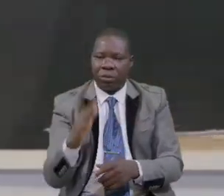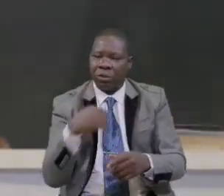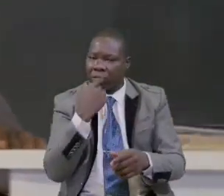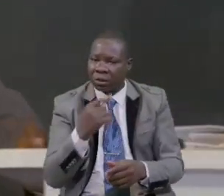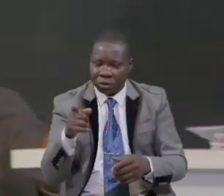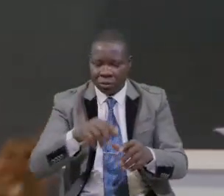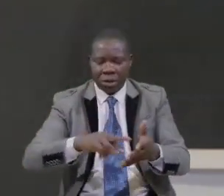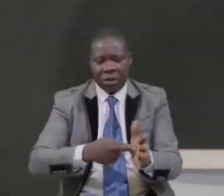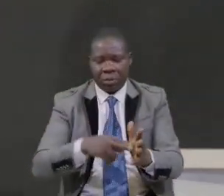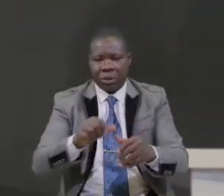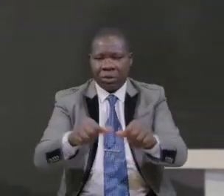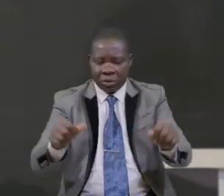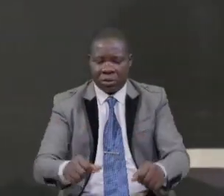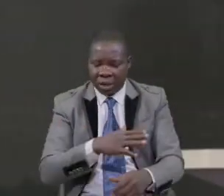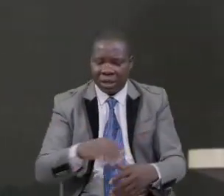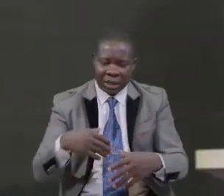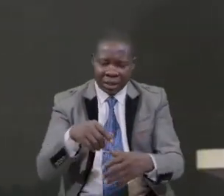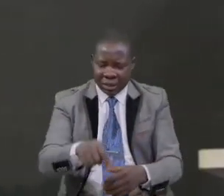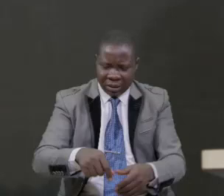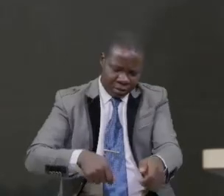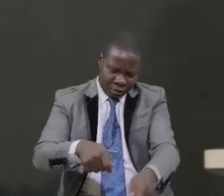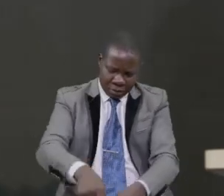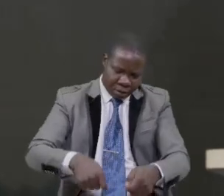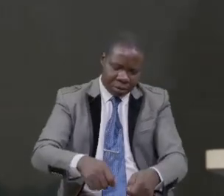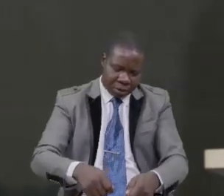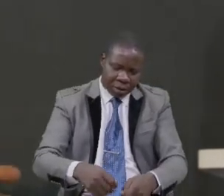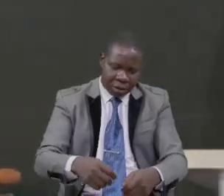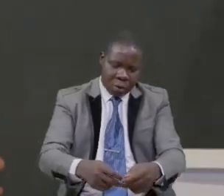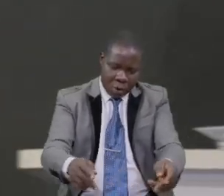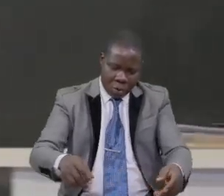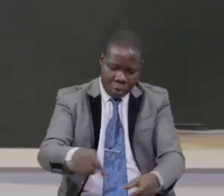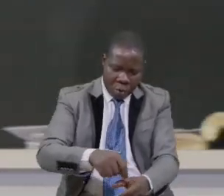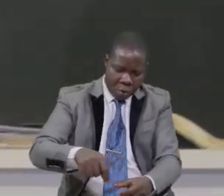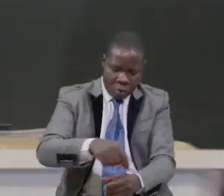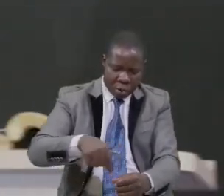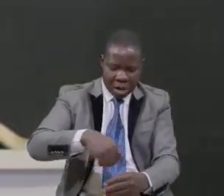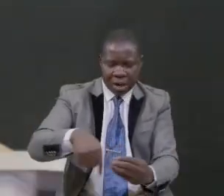trench around that altar. He said, pour water there. They poured